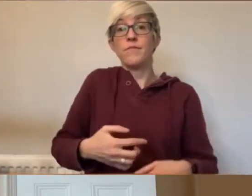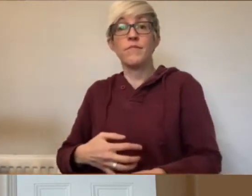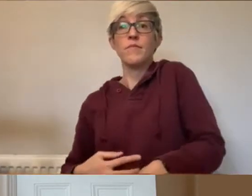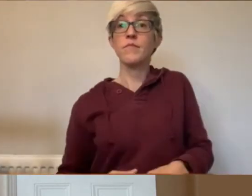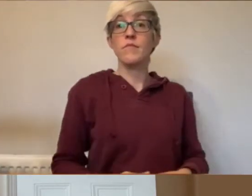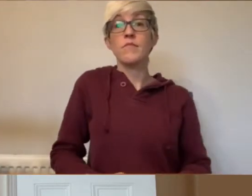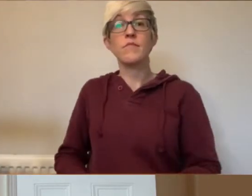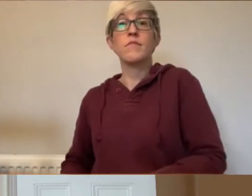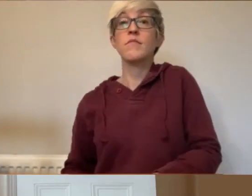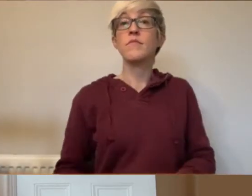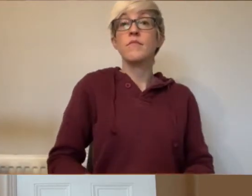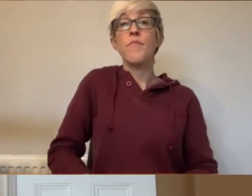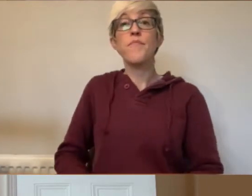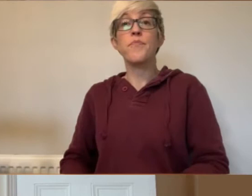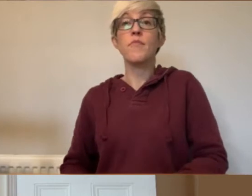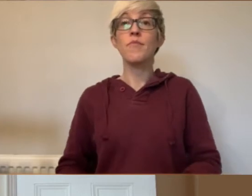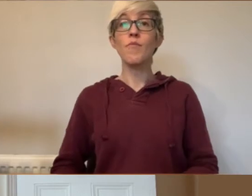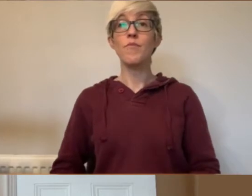the shoulders a wiggle.